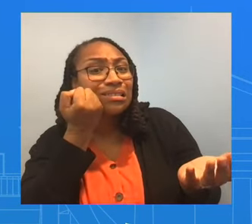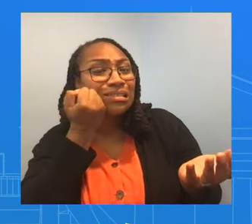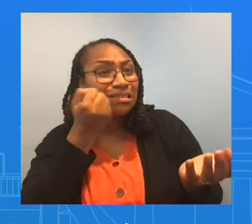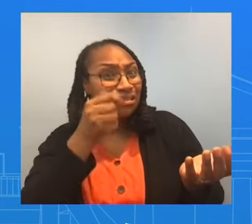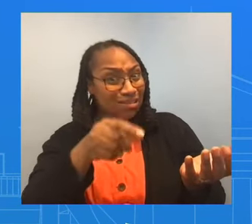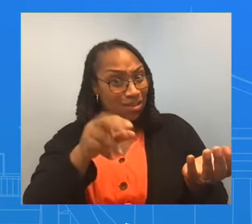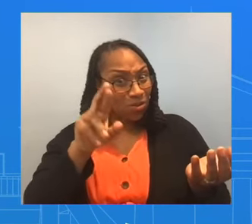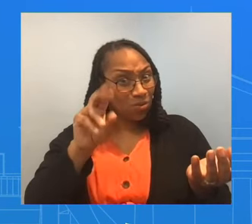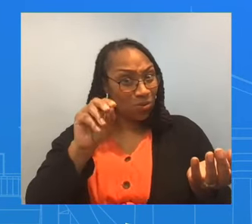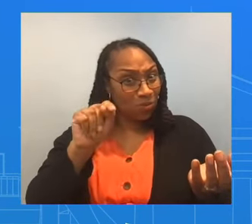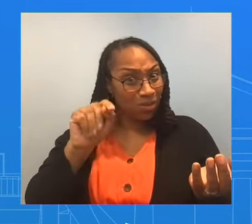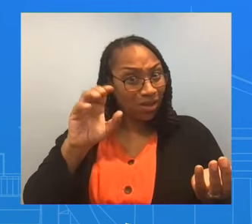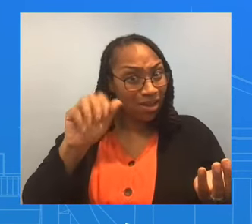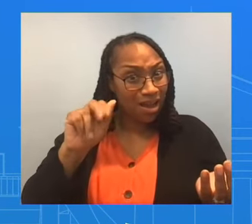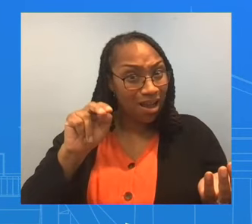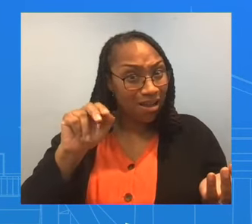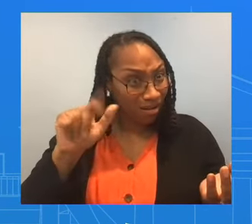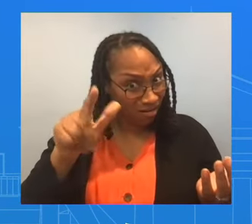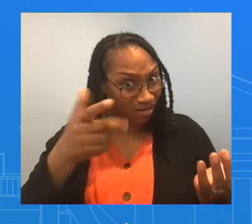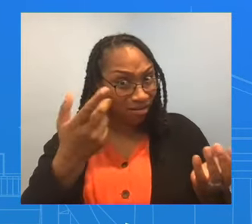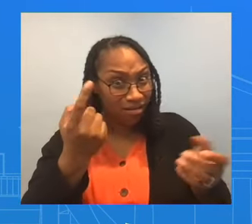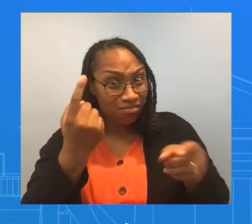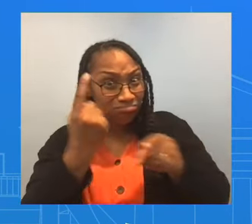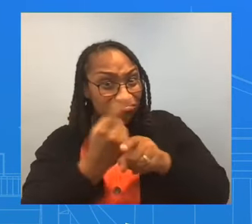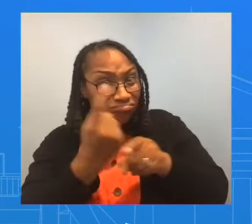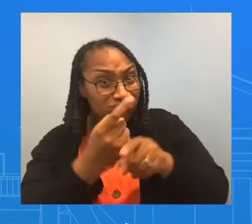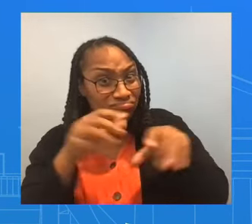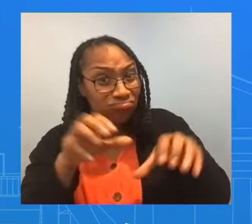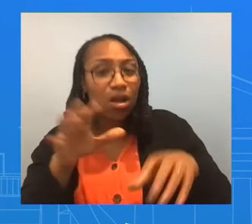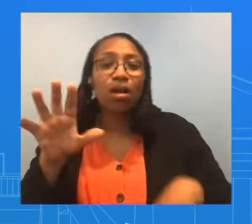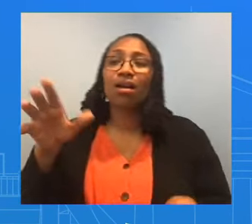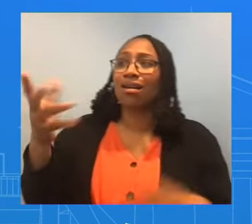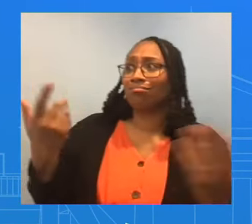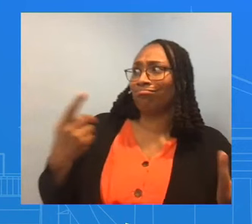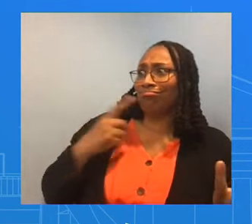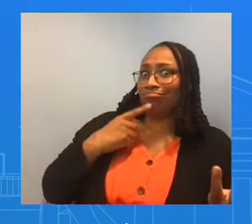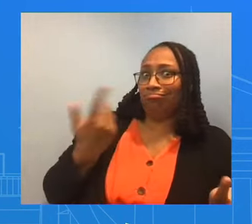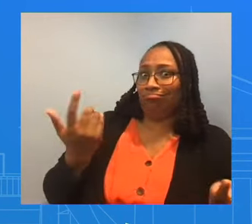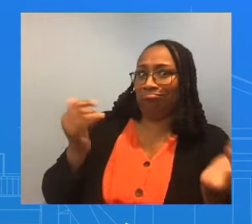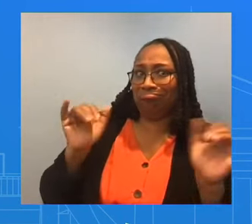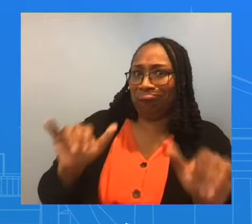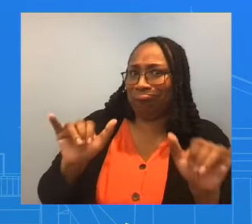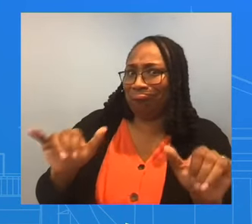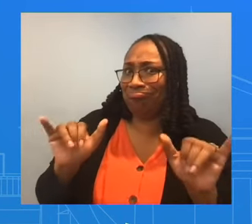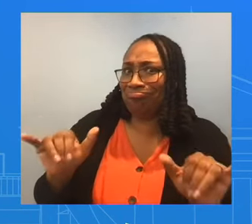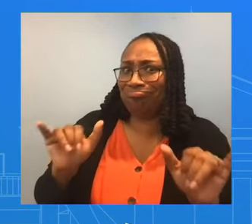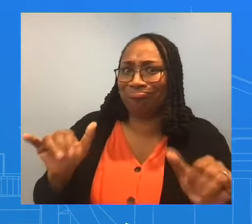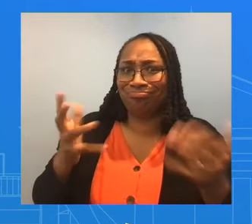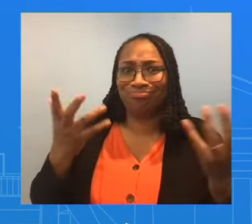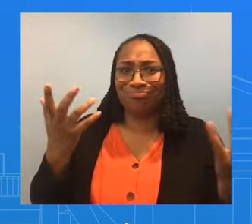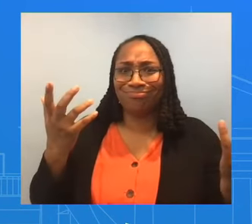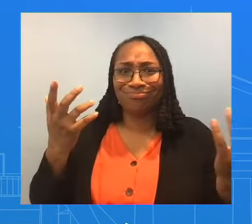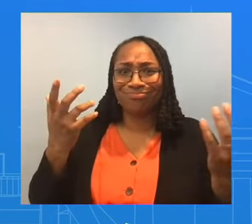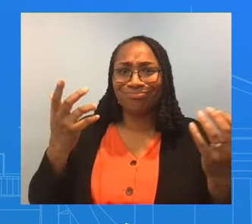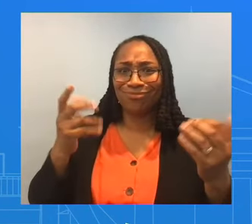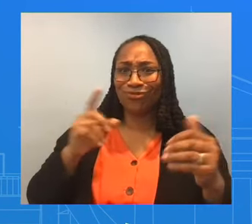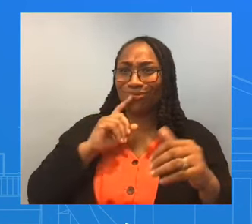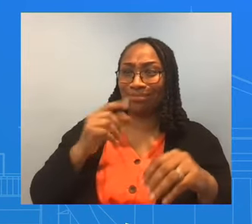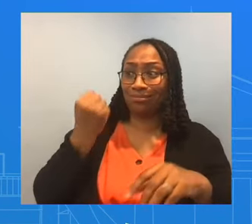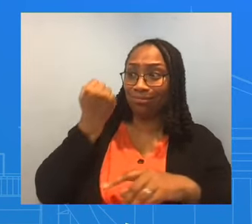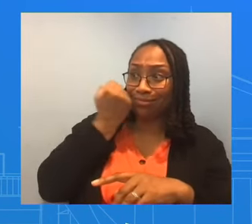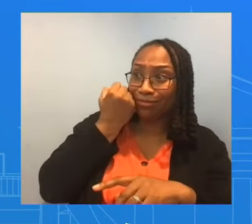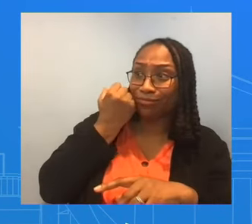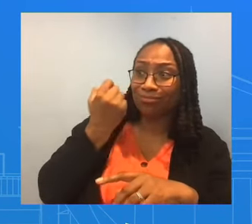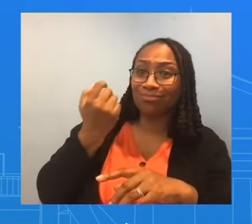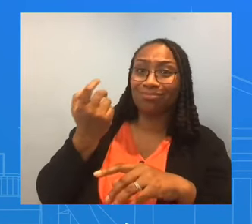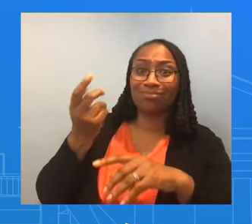that, you know, that when you do something like that, it's something that's between the physician and certainly the president.